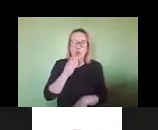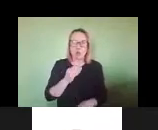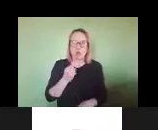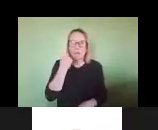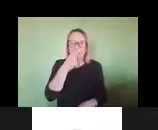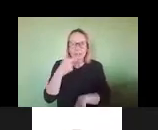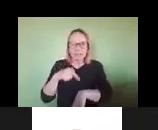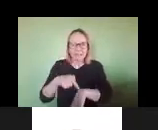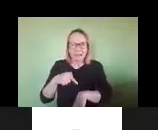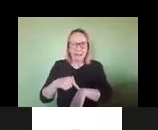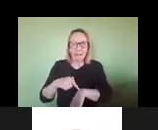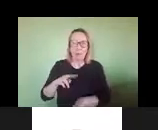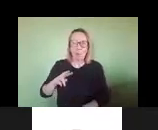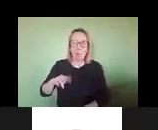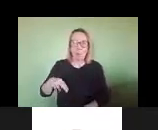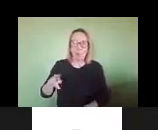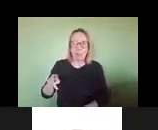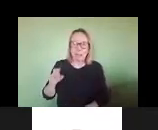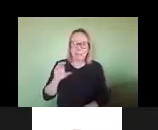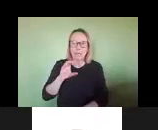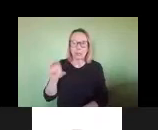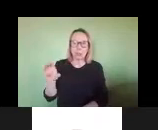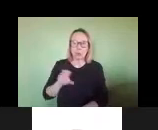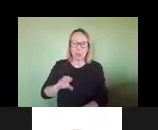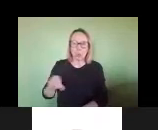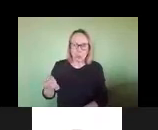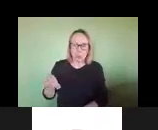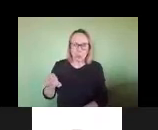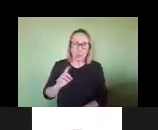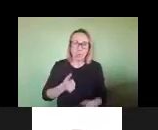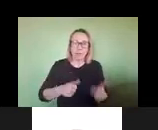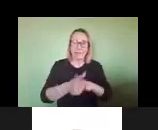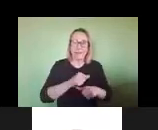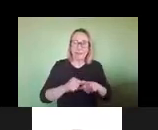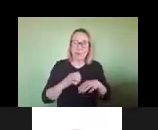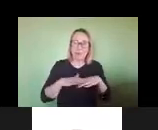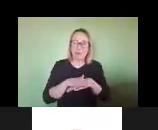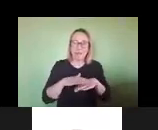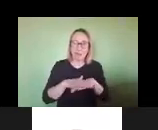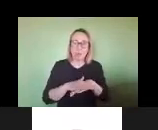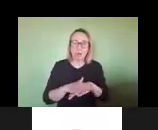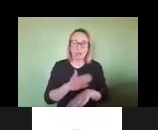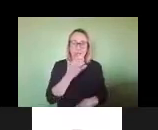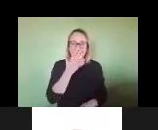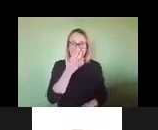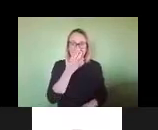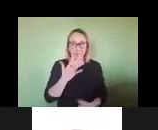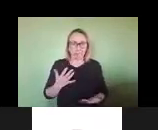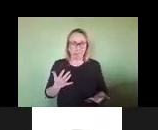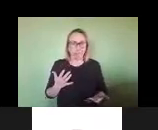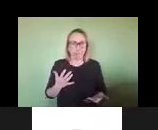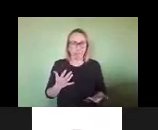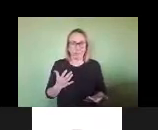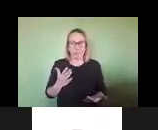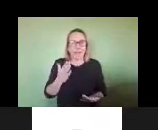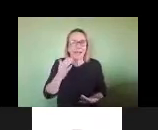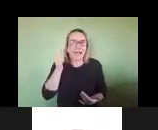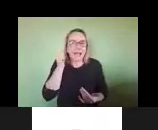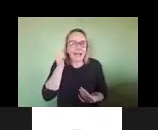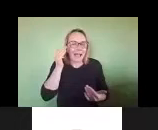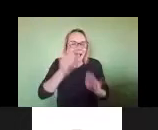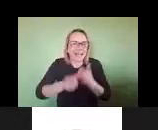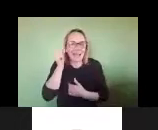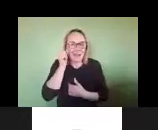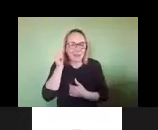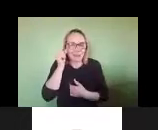through WhatsApp, through Zoom. But with Neighbourhood Networks, they seem to have, obviously, I never knew that you had already